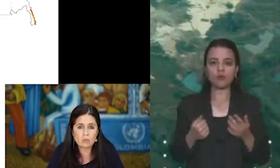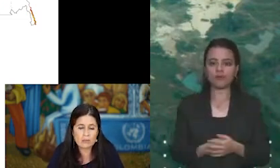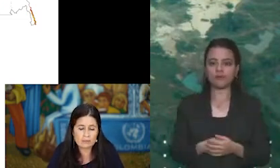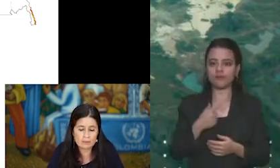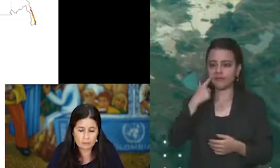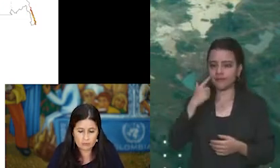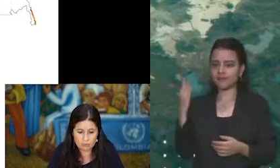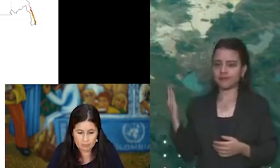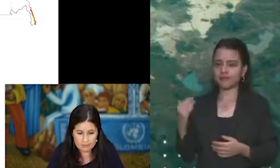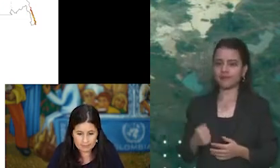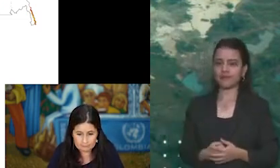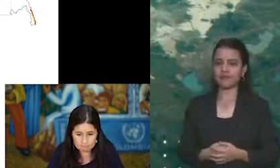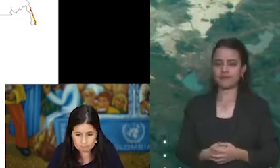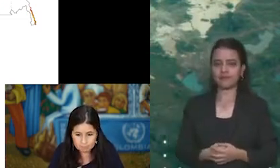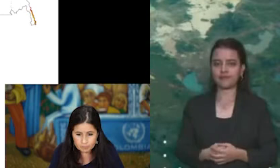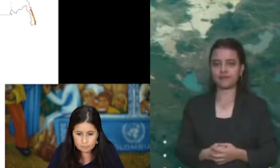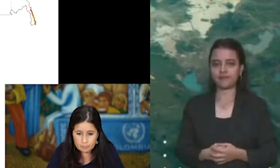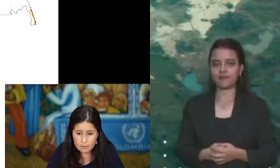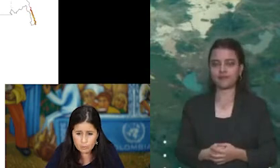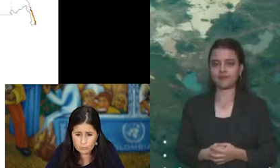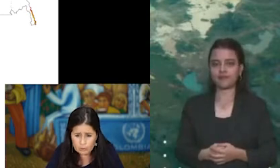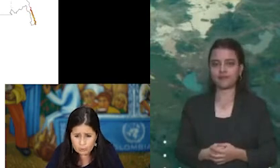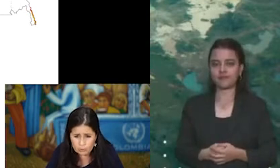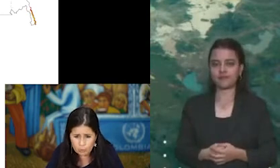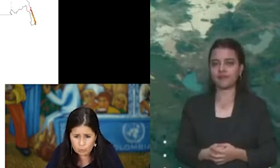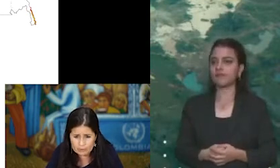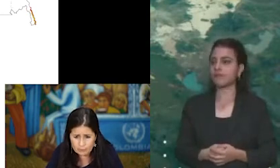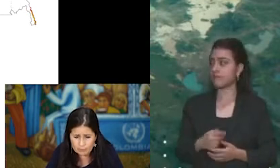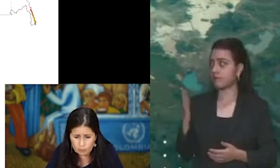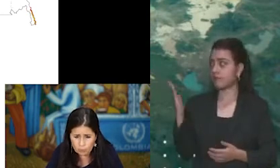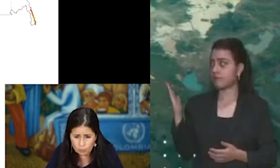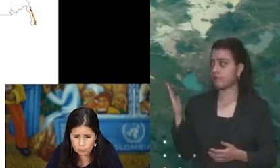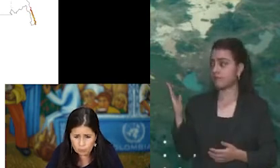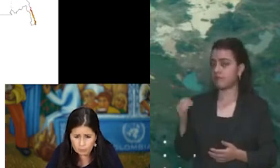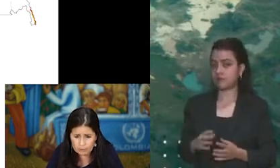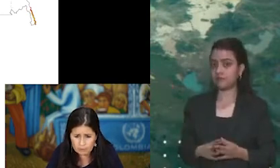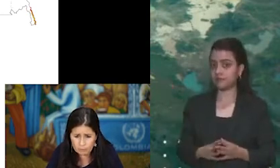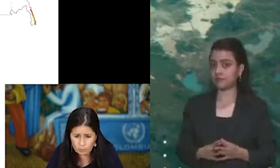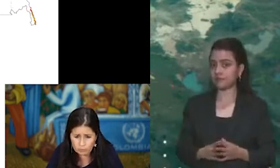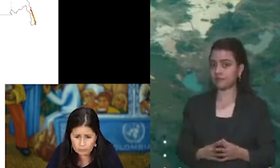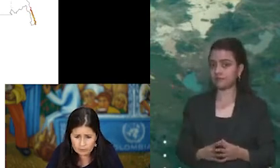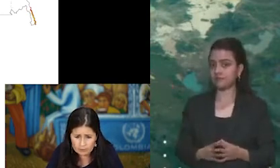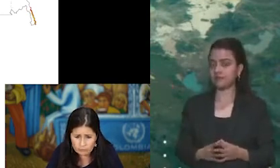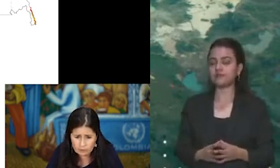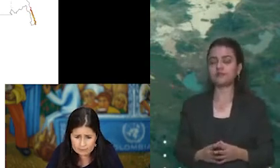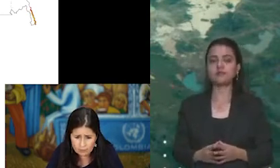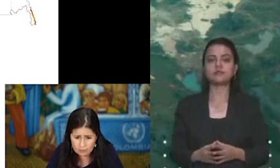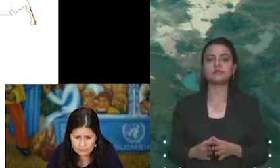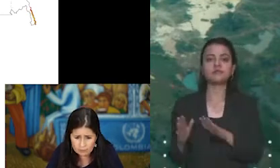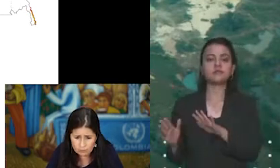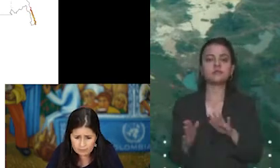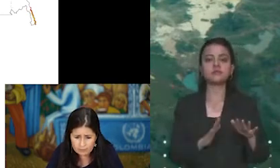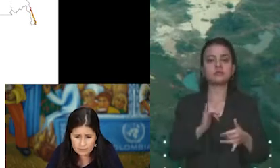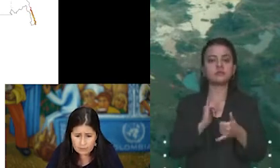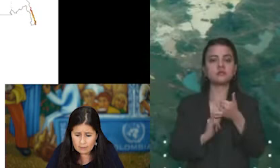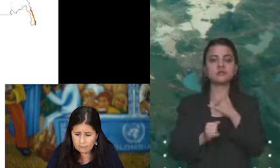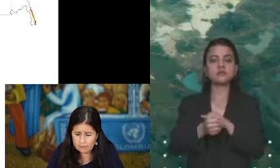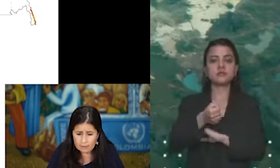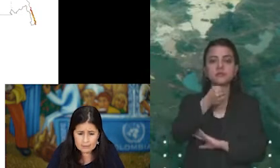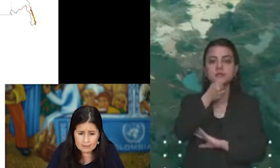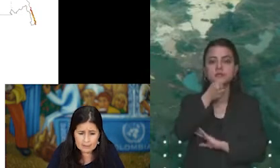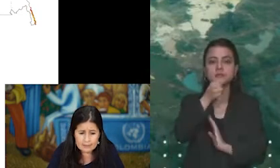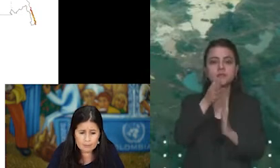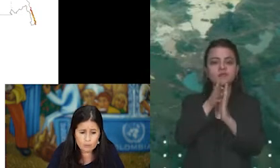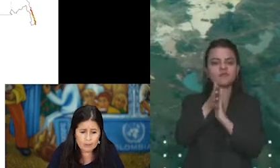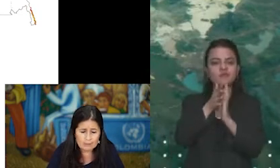certain environmental protection, and you can find this focused on these areas. And here we have